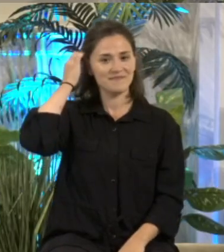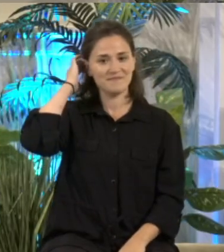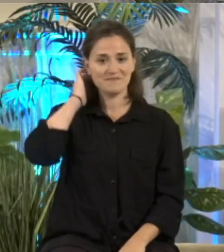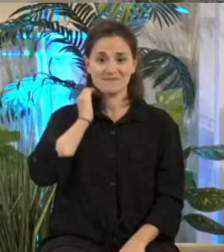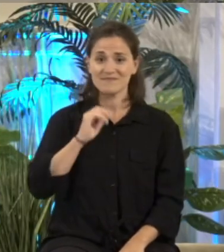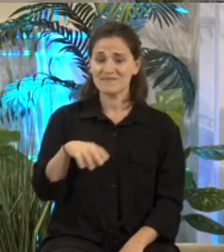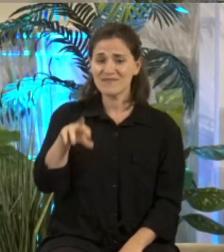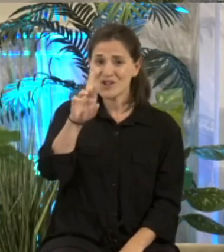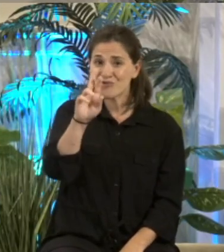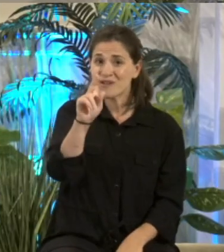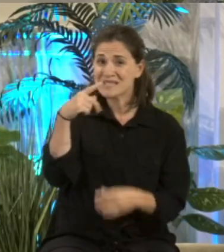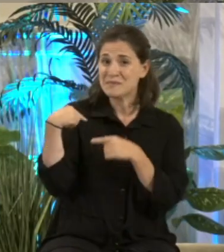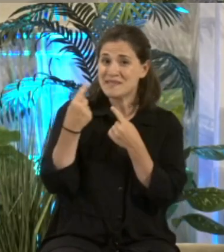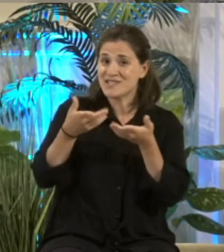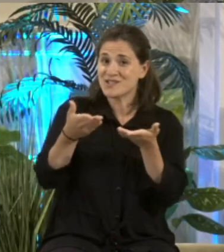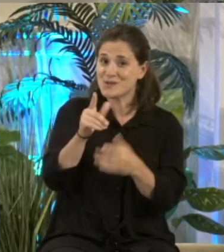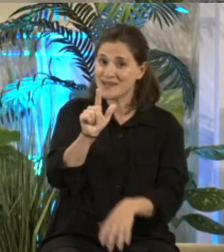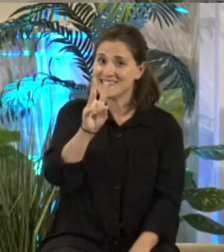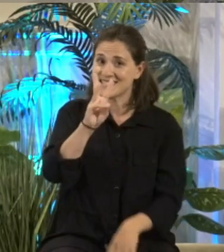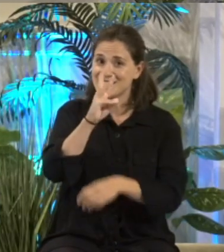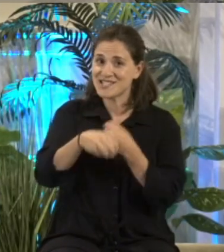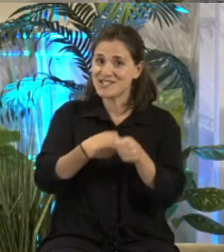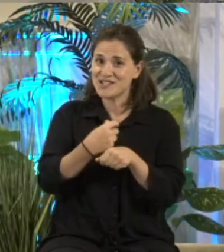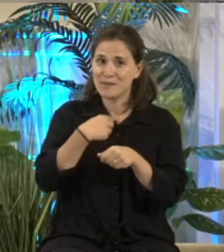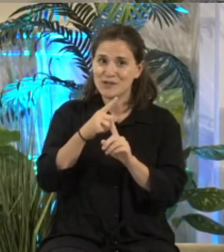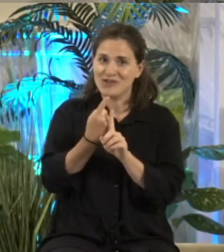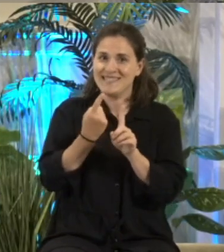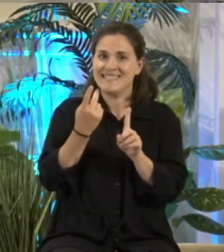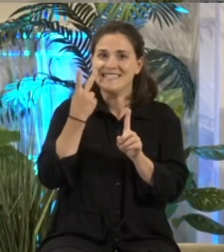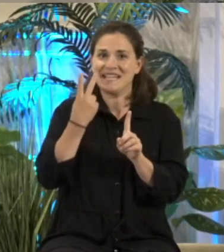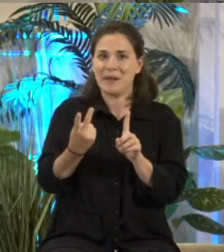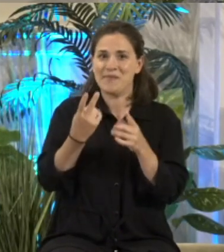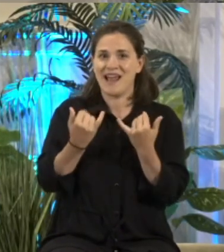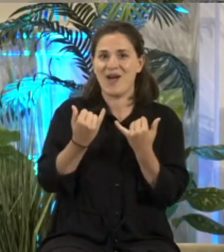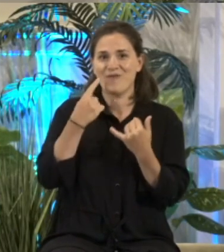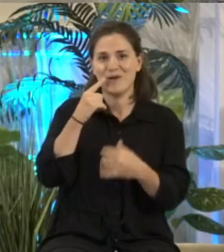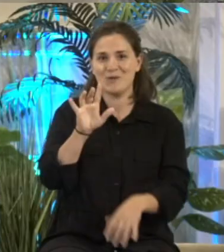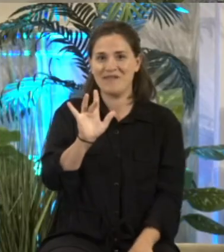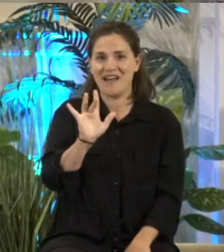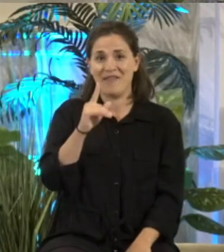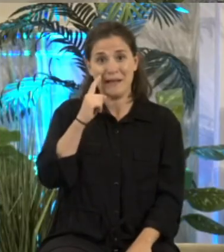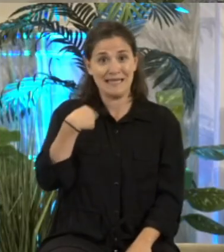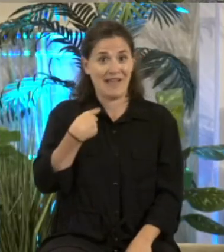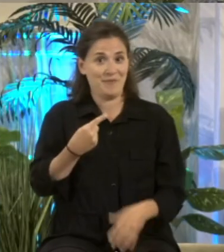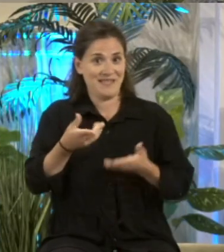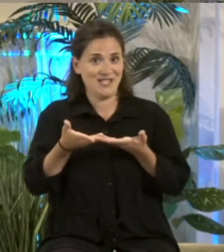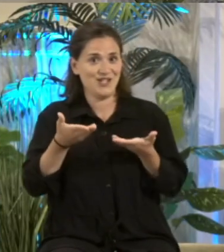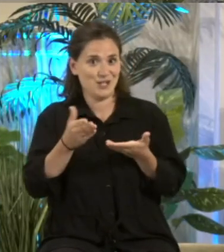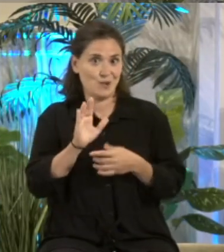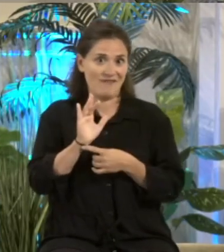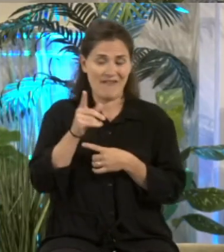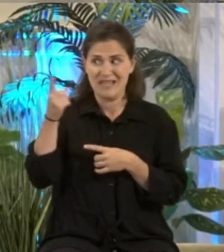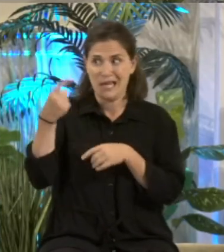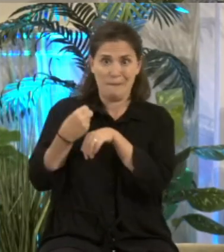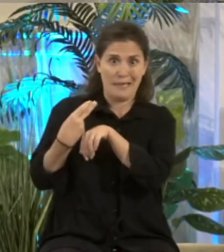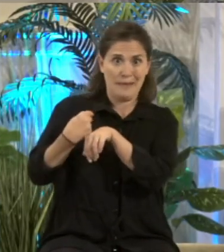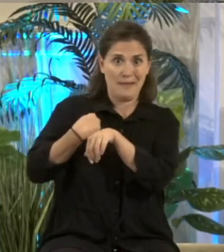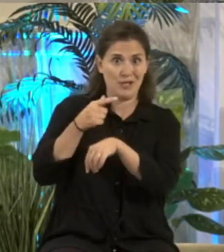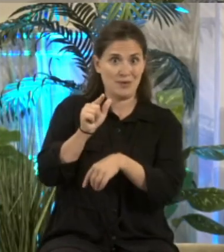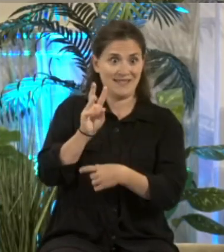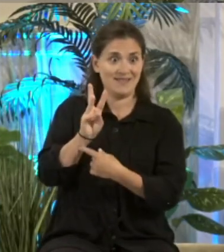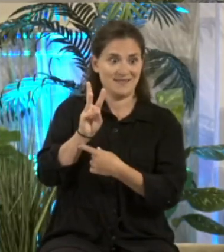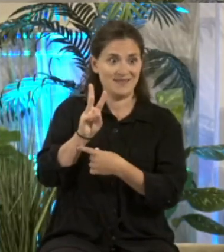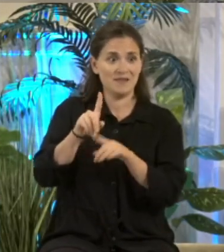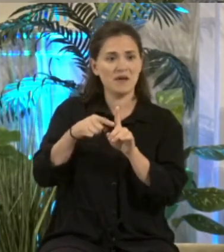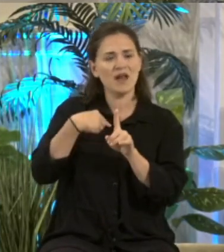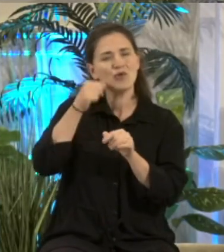He's been here 26 years leading the choir. I've just seen him only for 25 because that's as long as I've been here. And when I can still remember